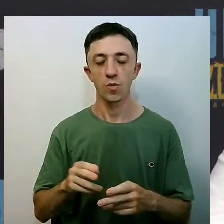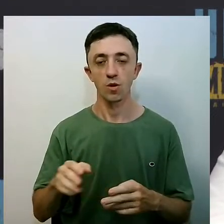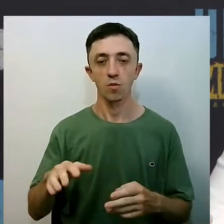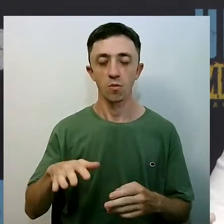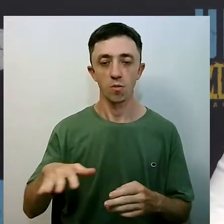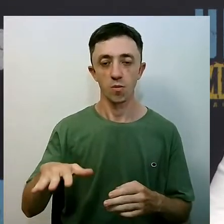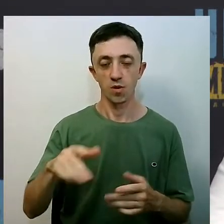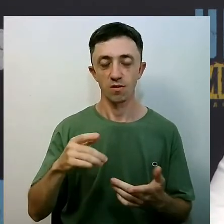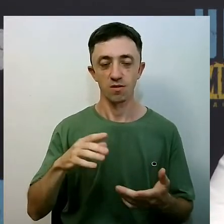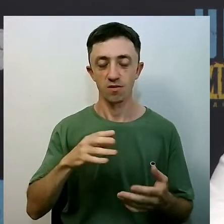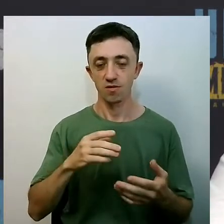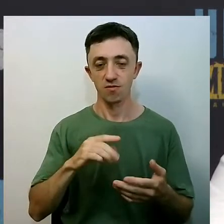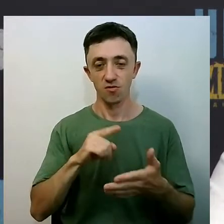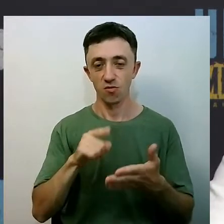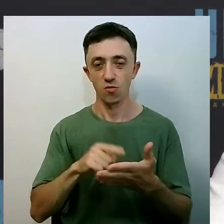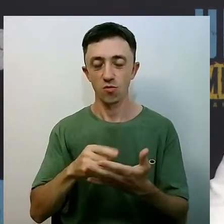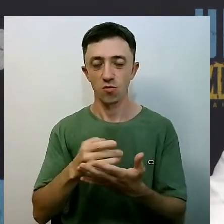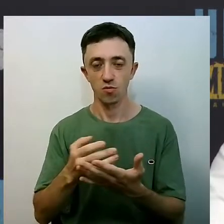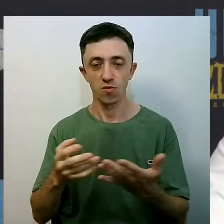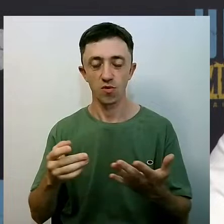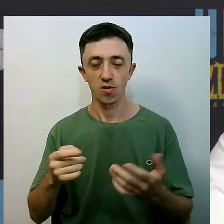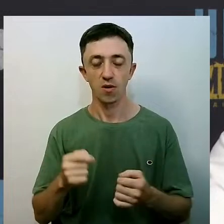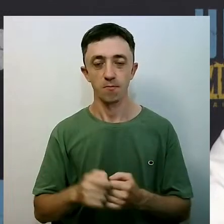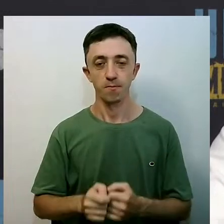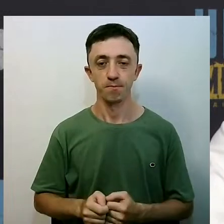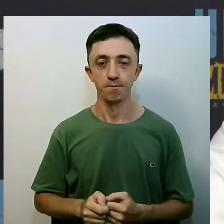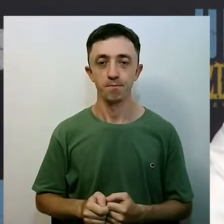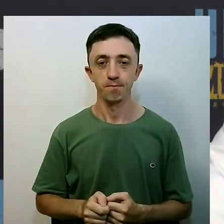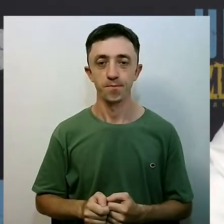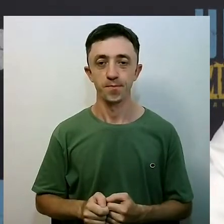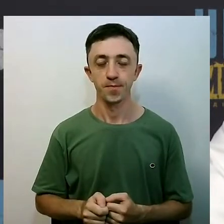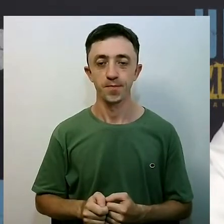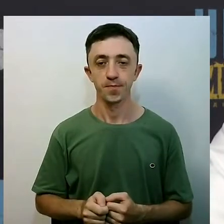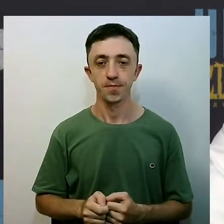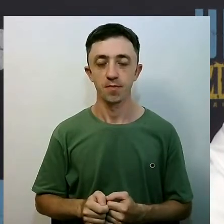have a lot of such cases